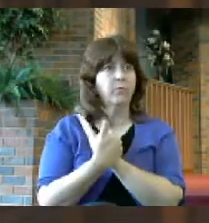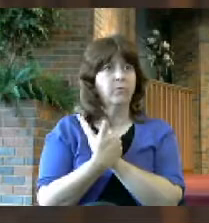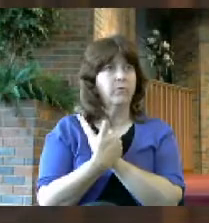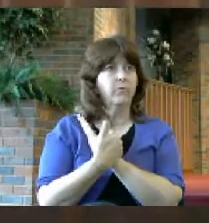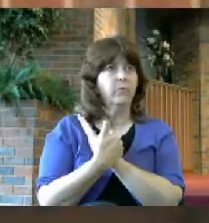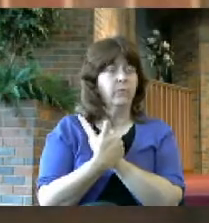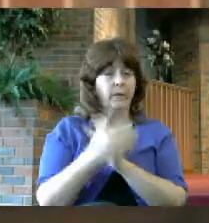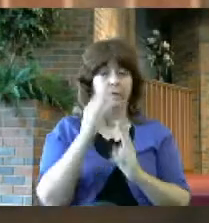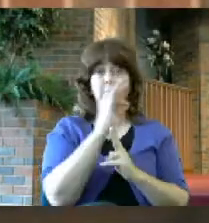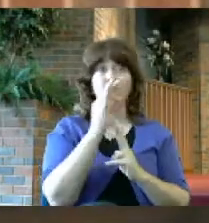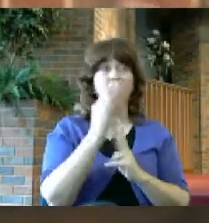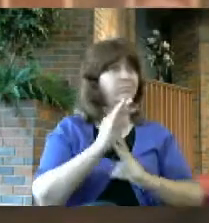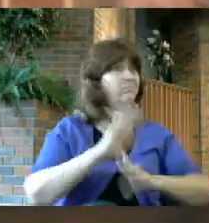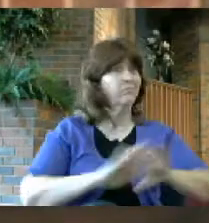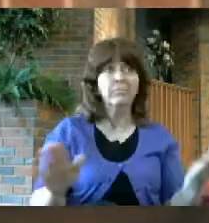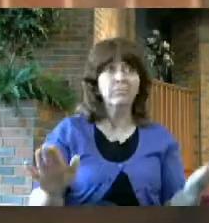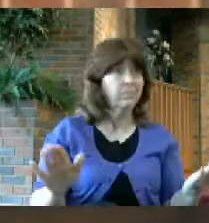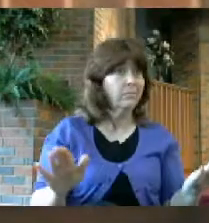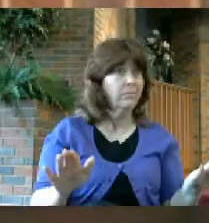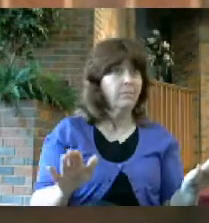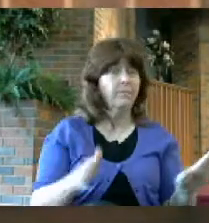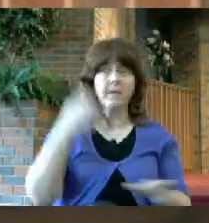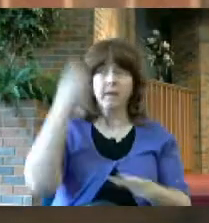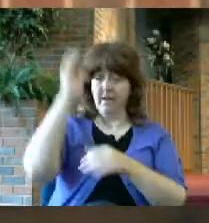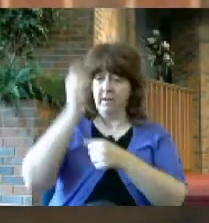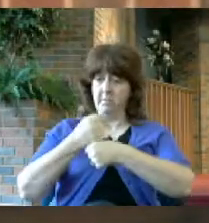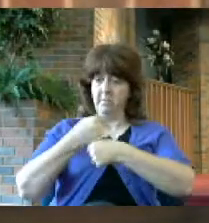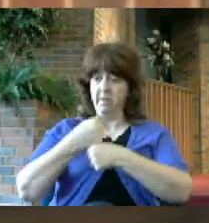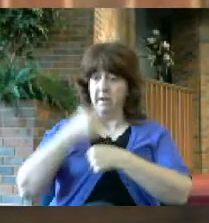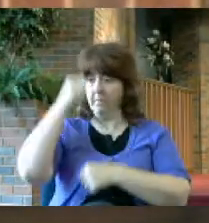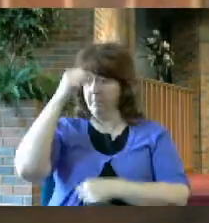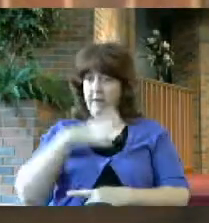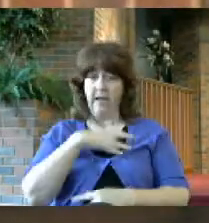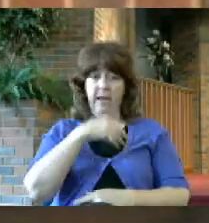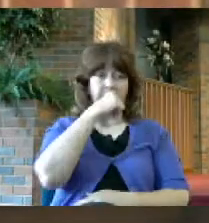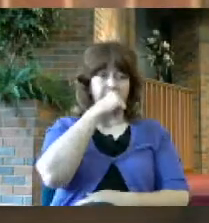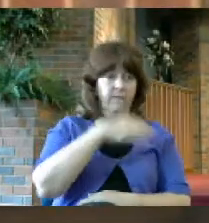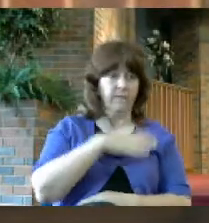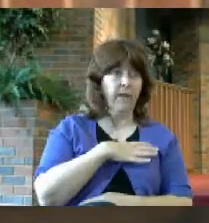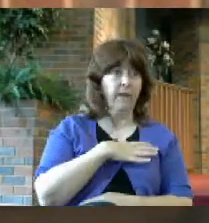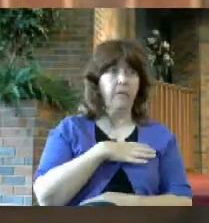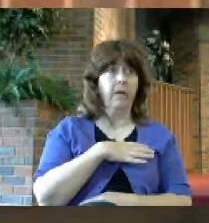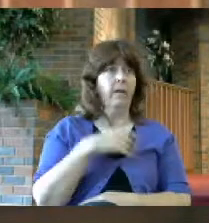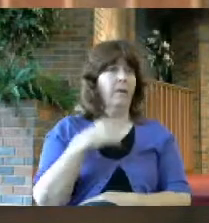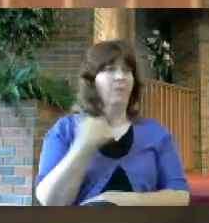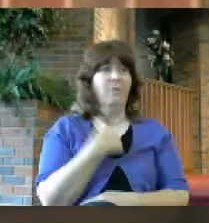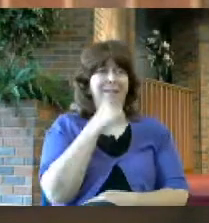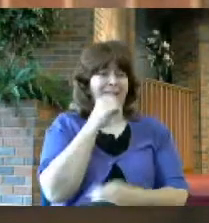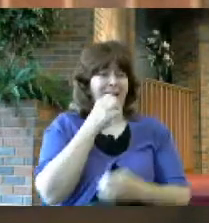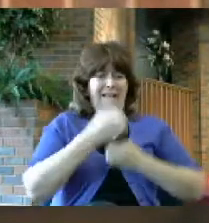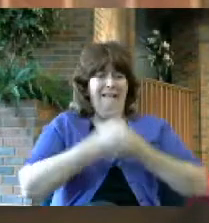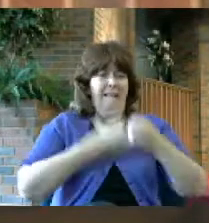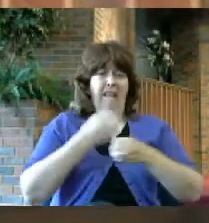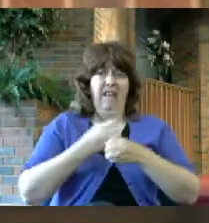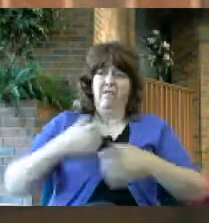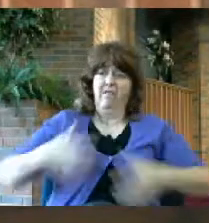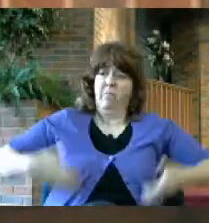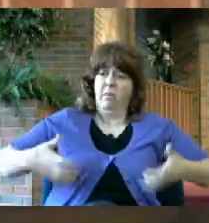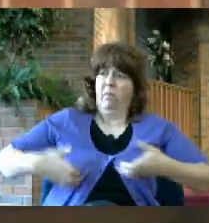God created us, male and female, that we are not the product of evolution. And you say those things in today's world,